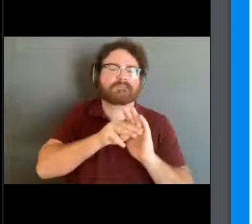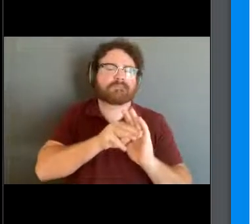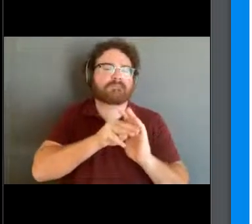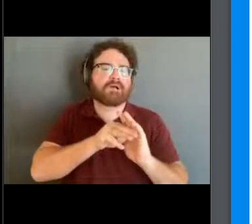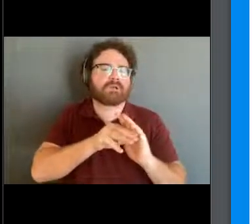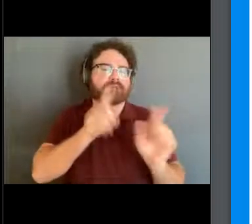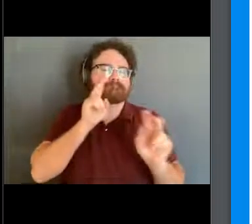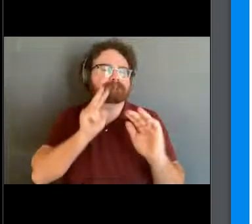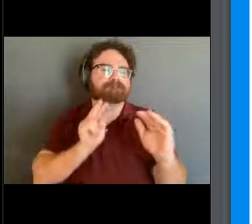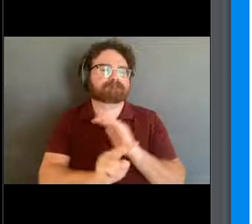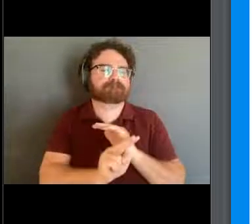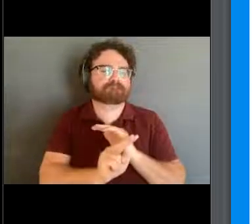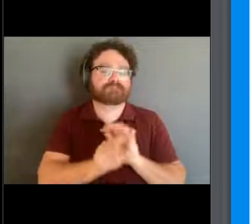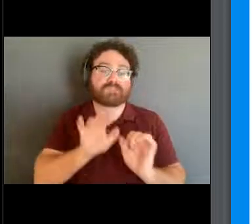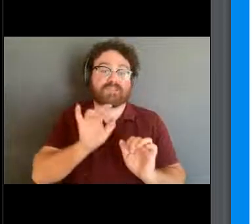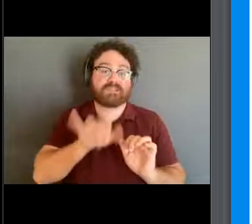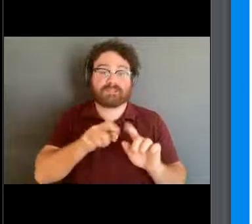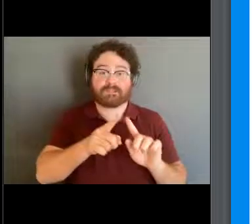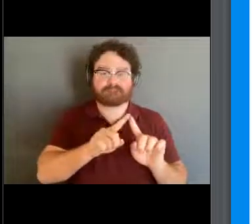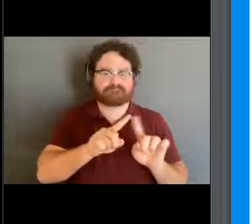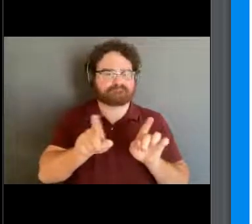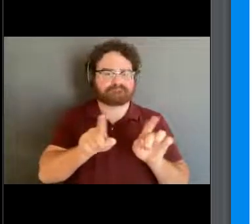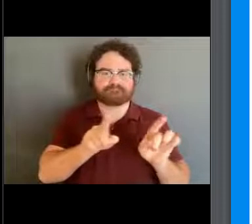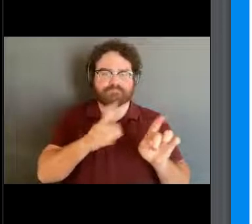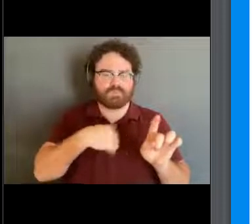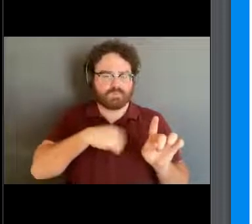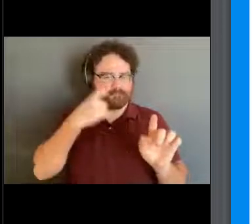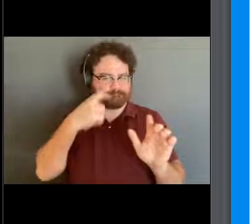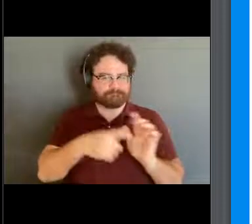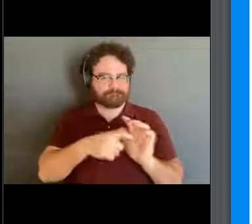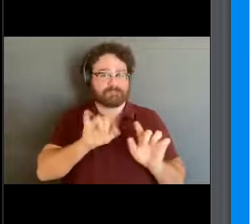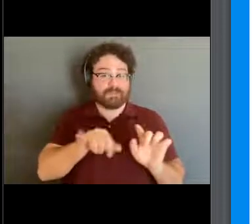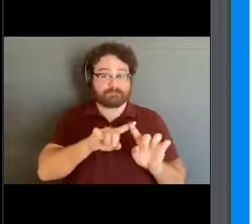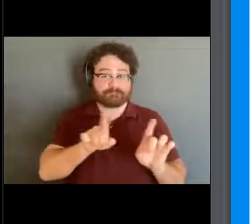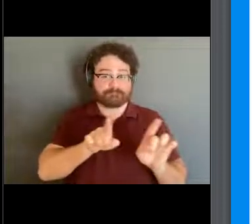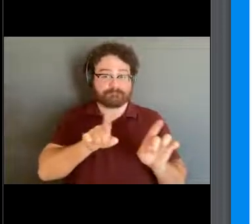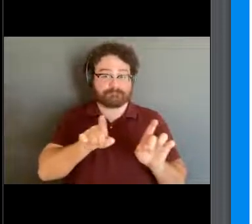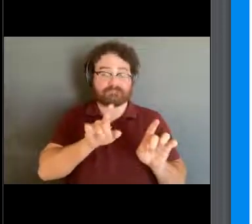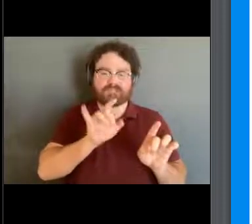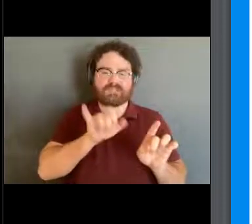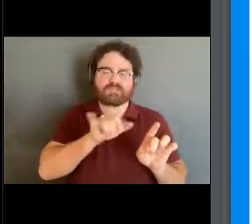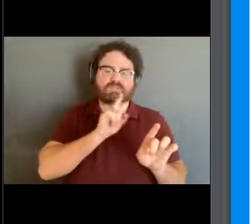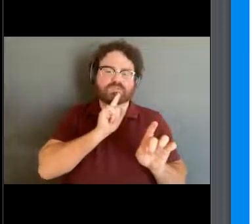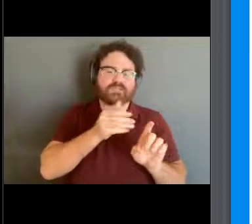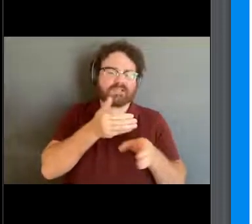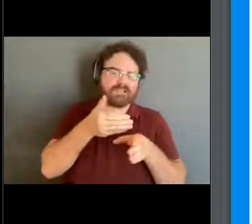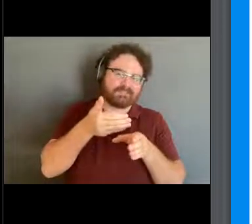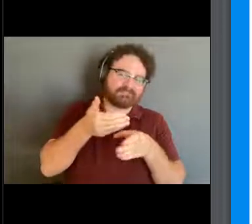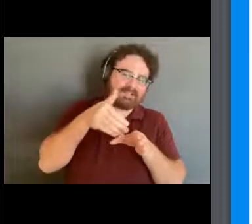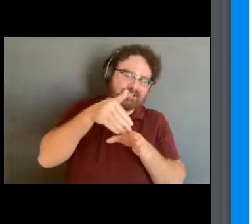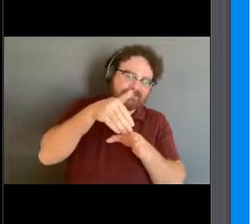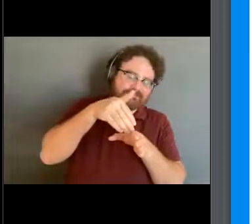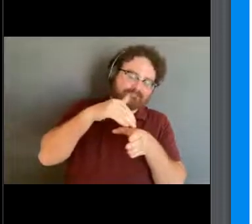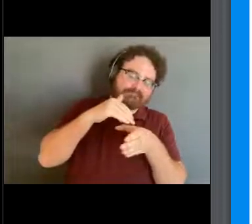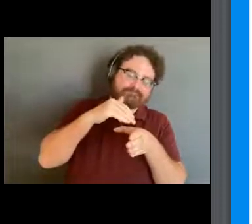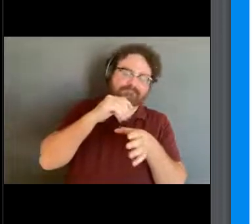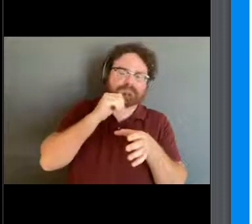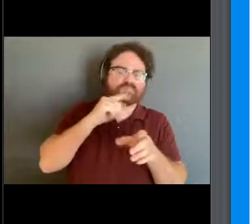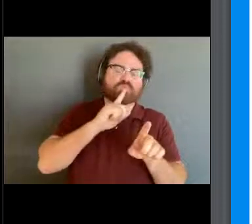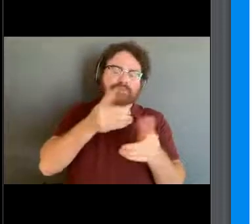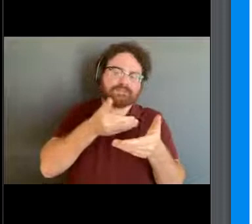that disparity that we're seeing is right at the edge of the uncertainties of the measurements. So